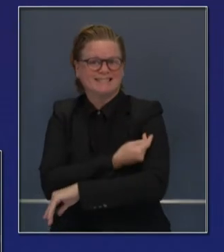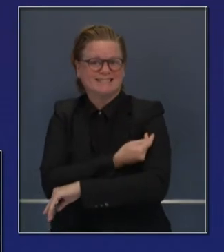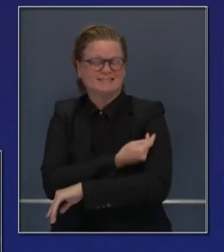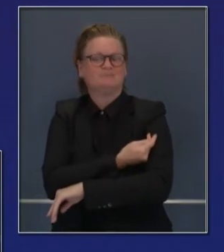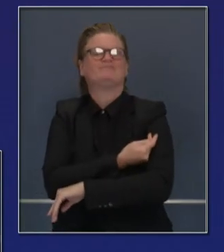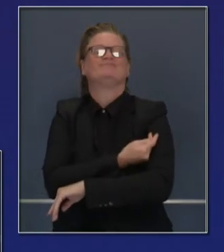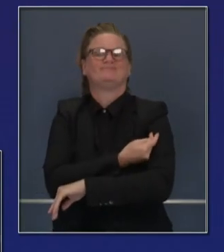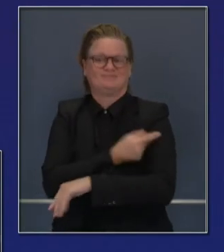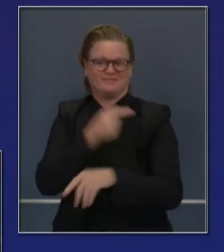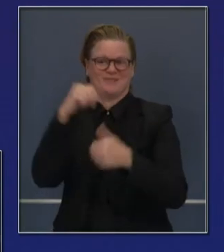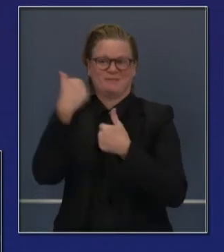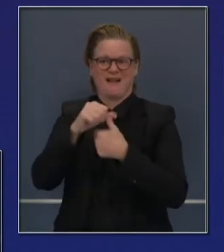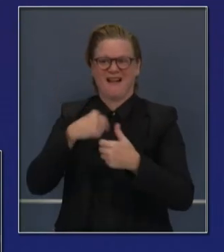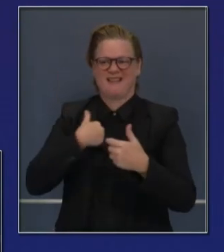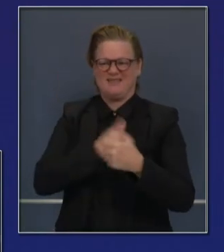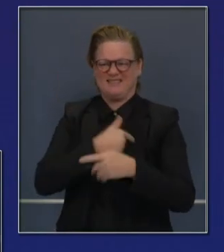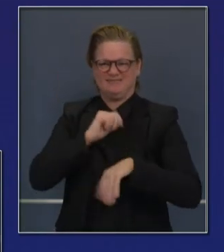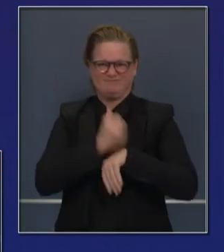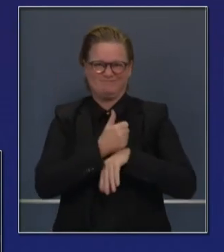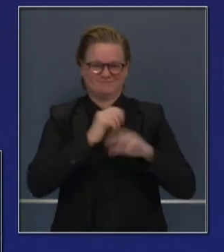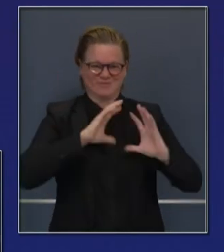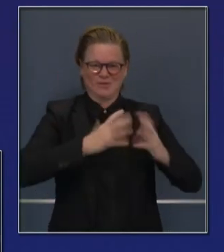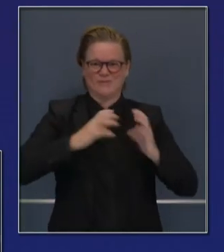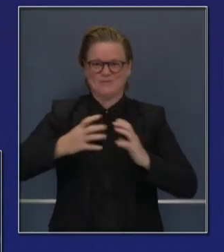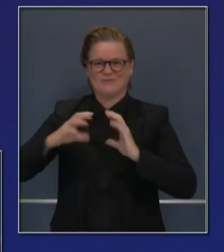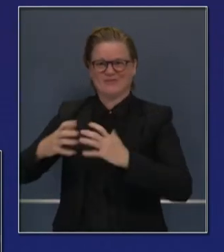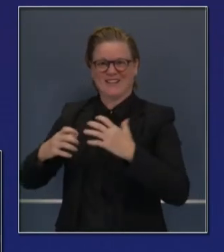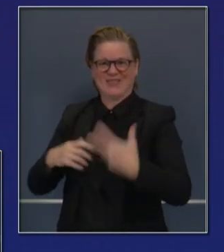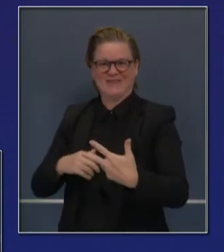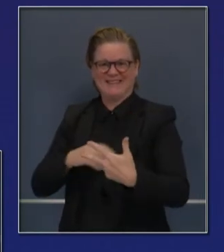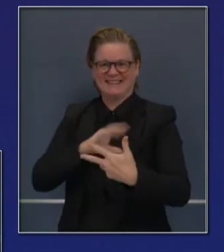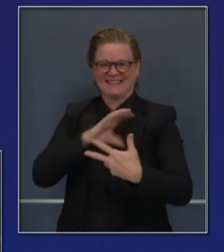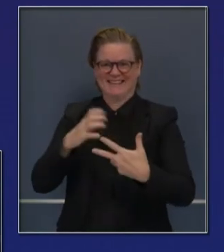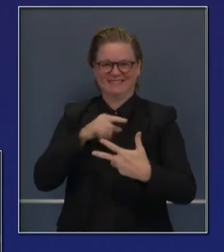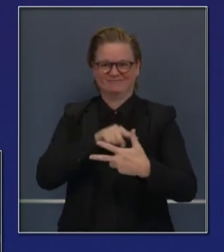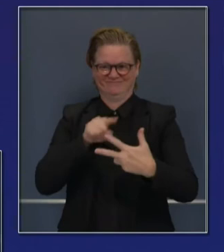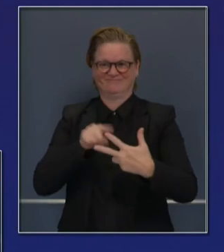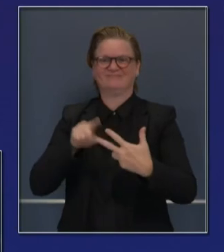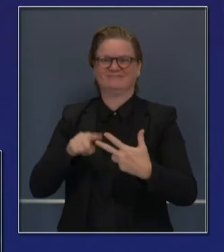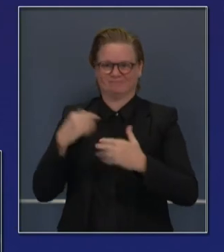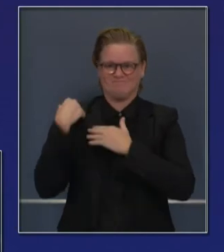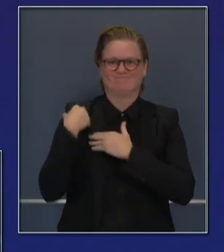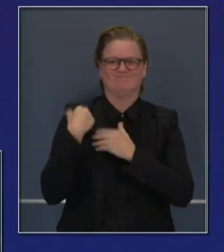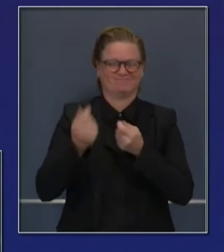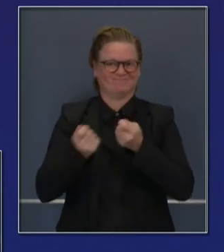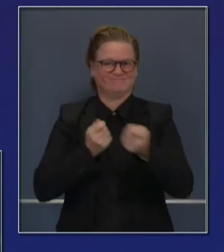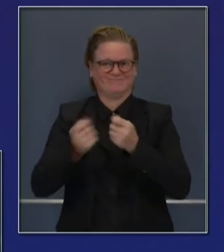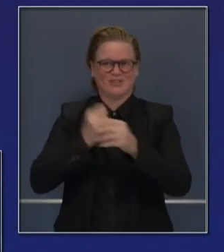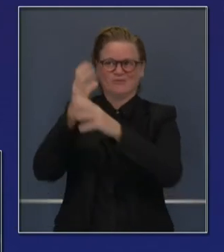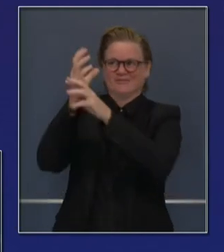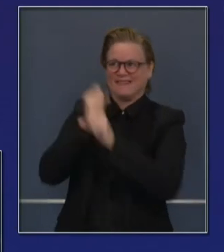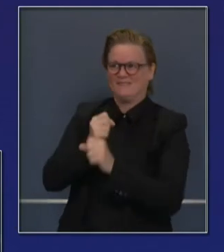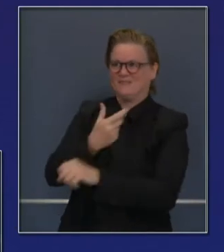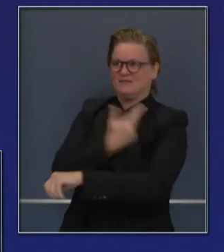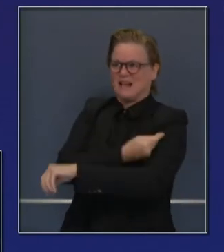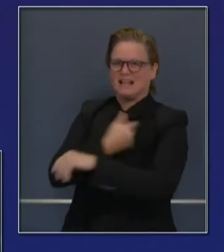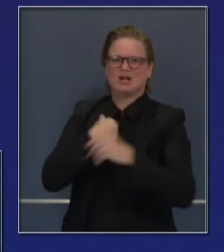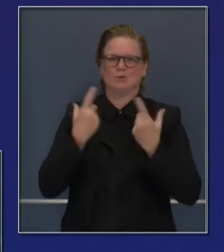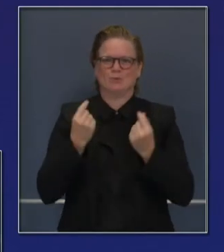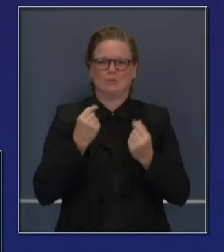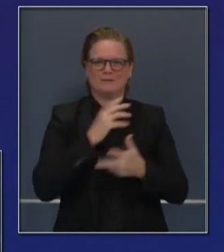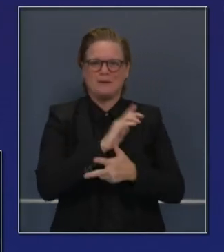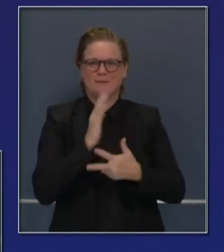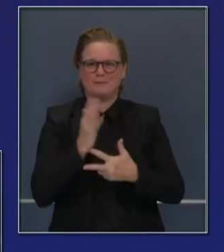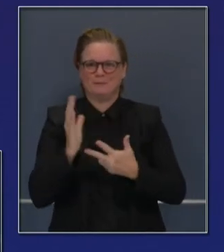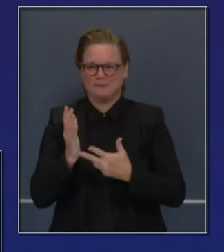weeks back, some work that we had done, task forces going many, many months back. Here's something that you may